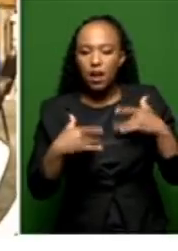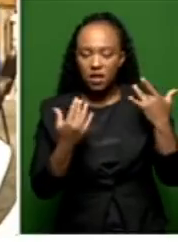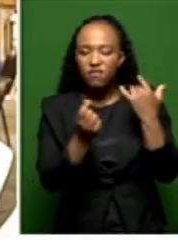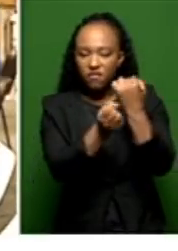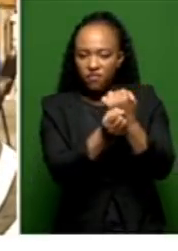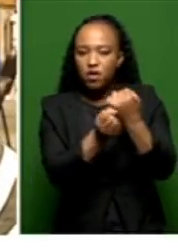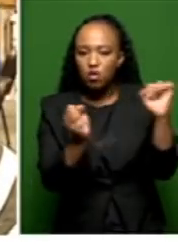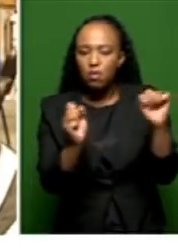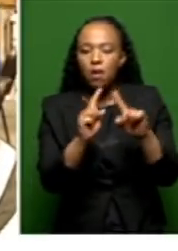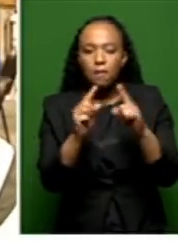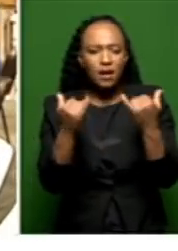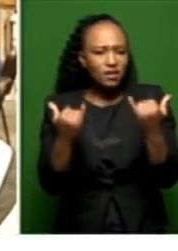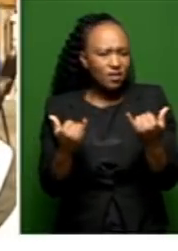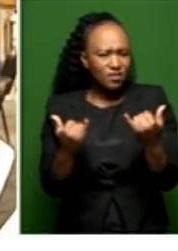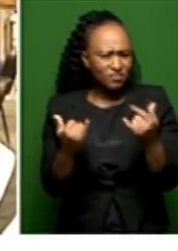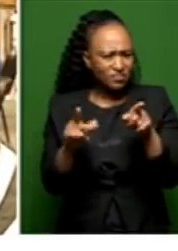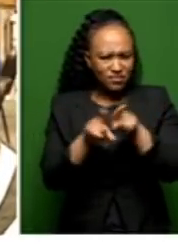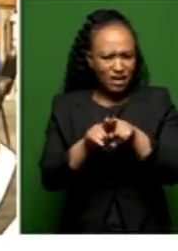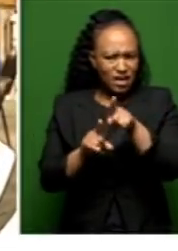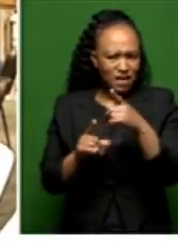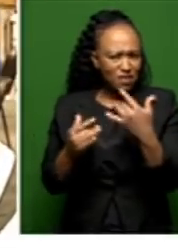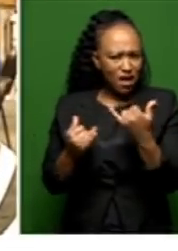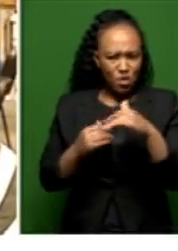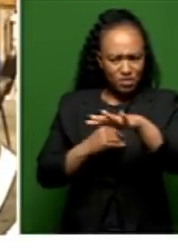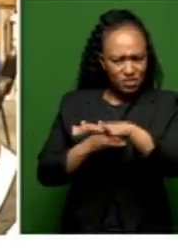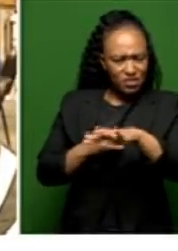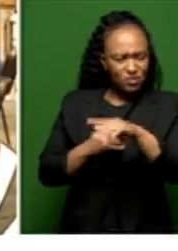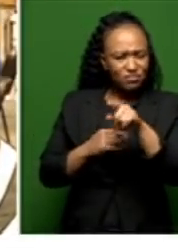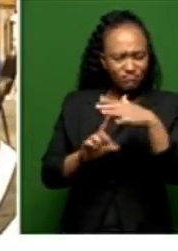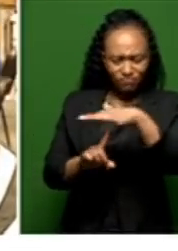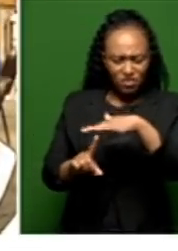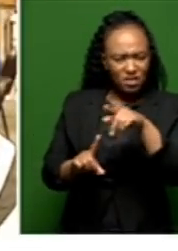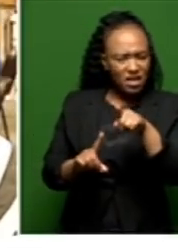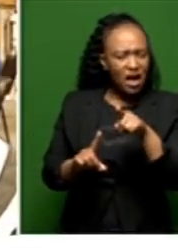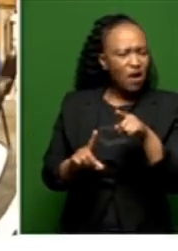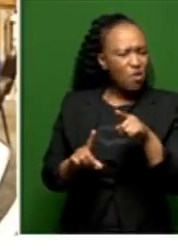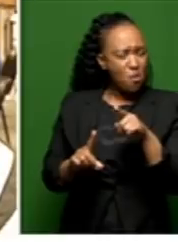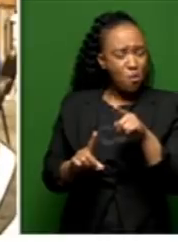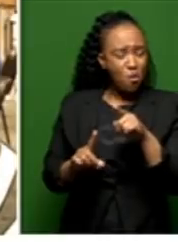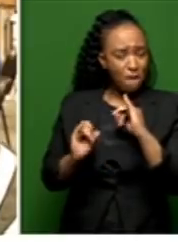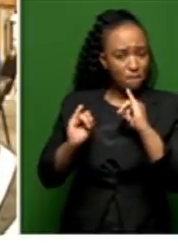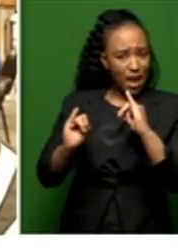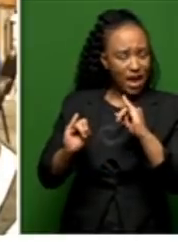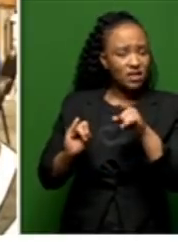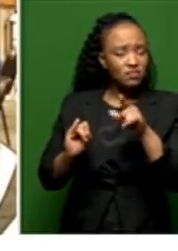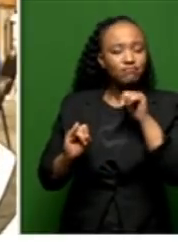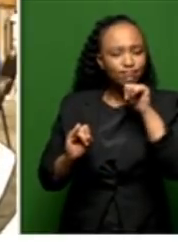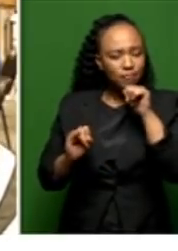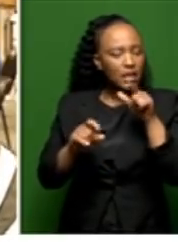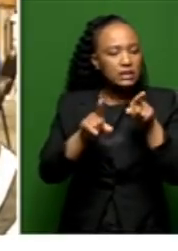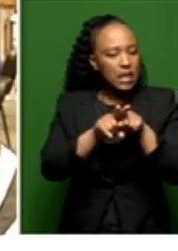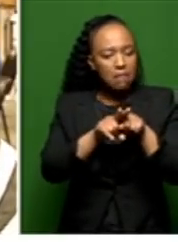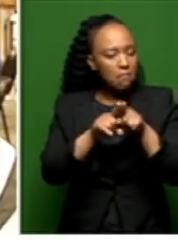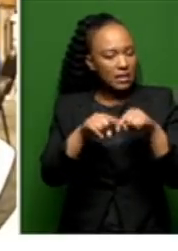but you are now also taking us through a very horrible phase, even though it's not comparable to apartheid. And I think that one of the biggest things that the